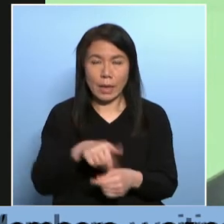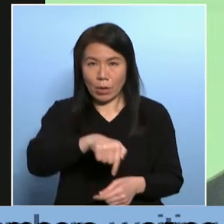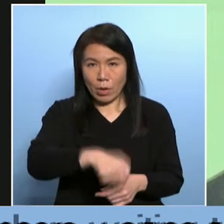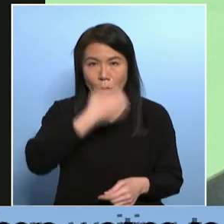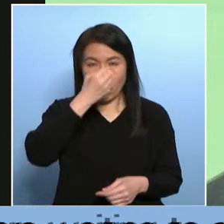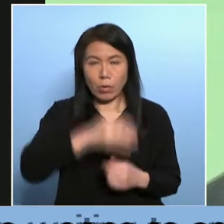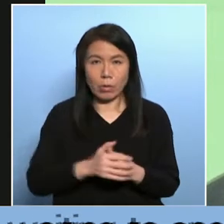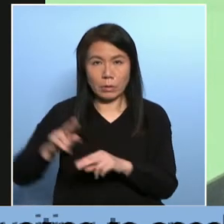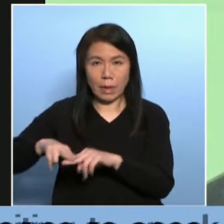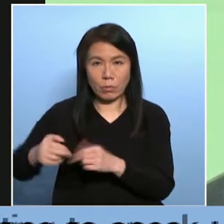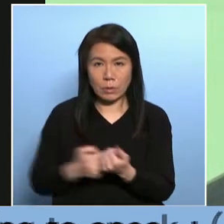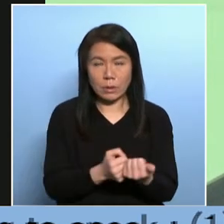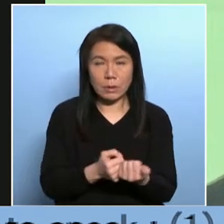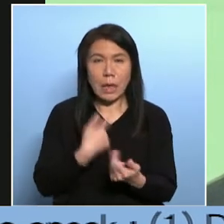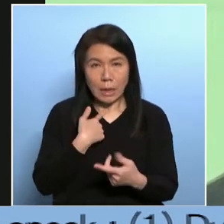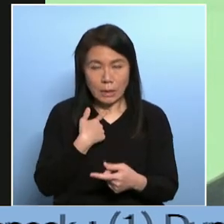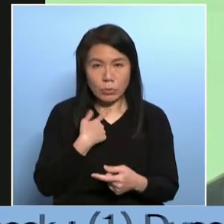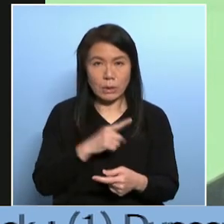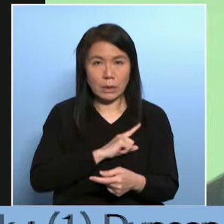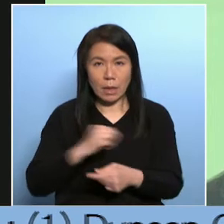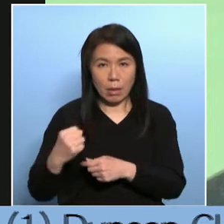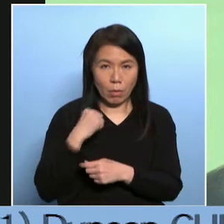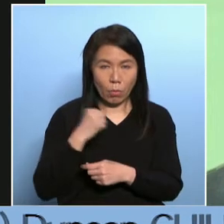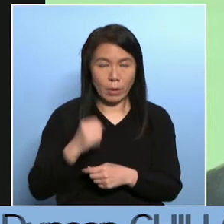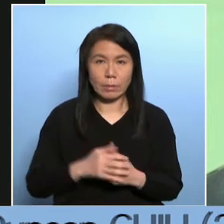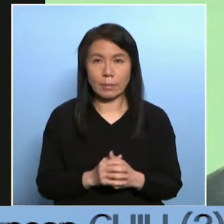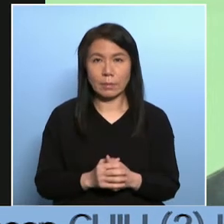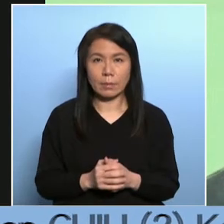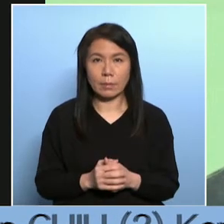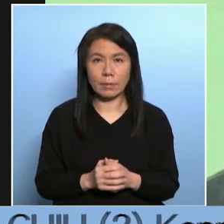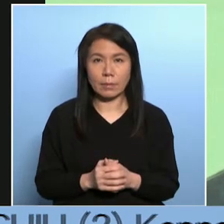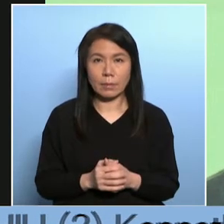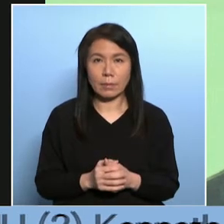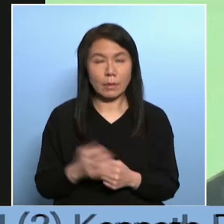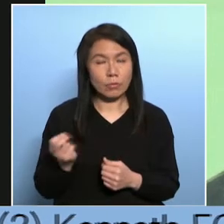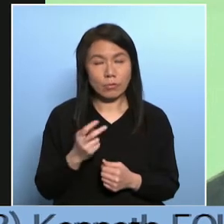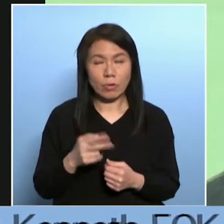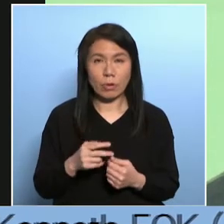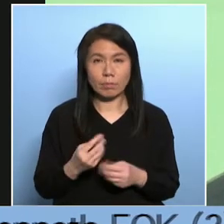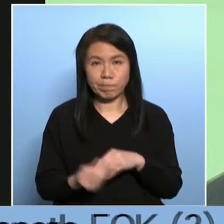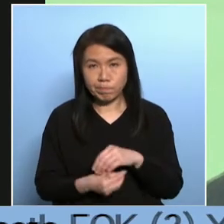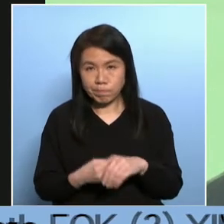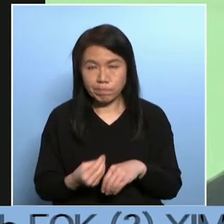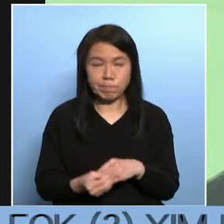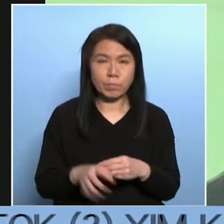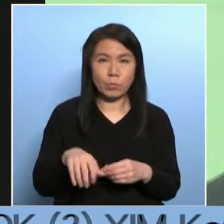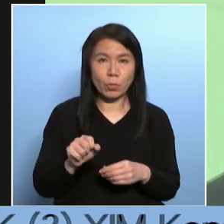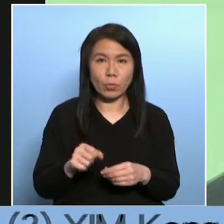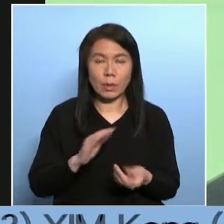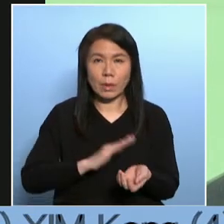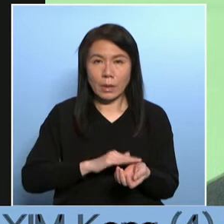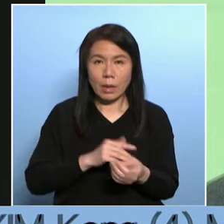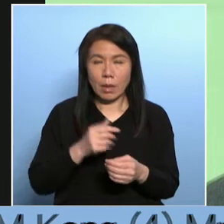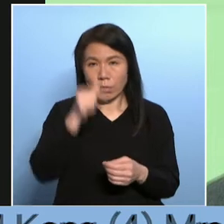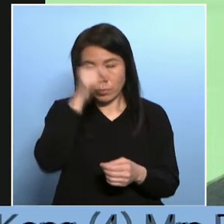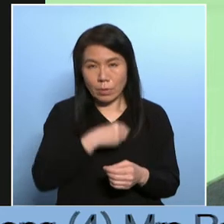crux of fighting the pandemic has to be vested in the government, and the central authorities can only help. We can make